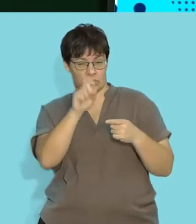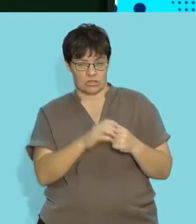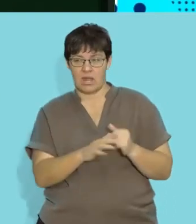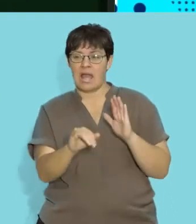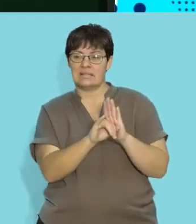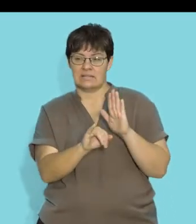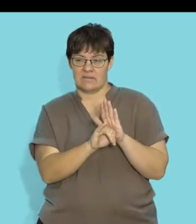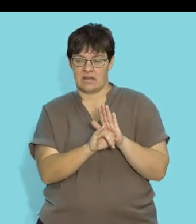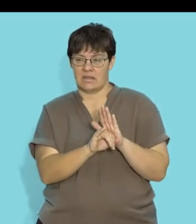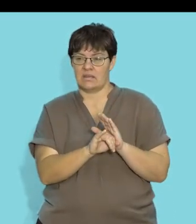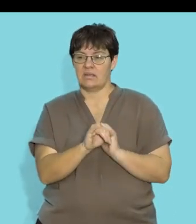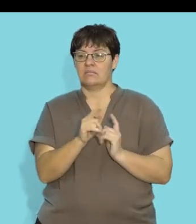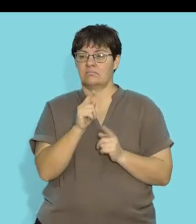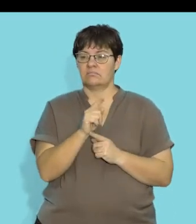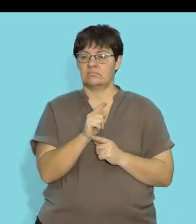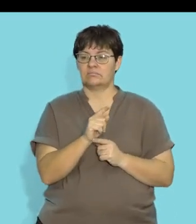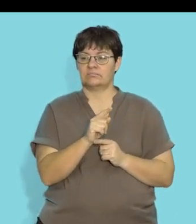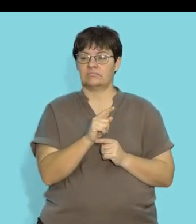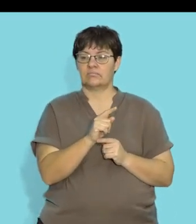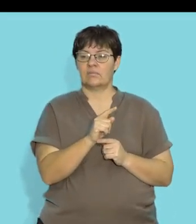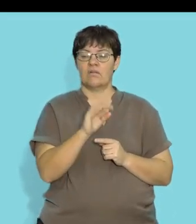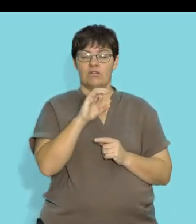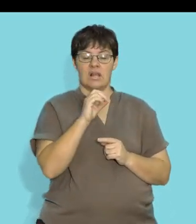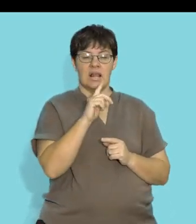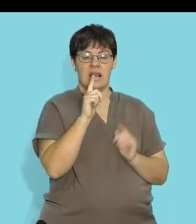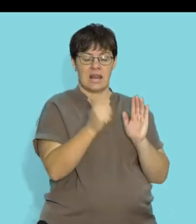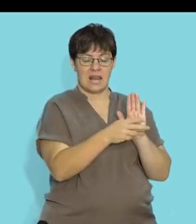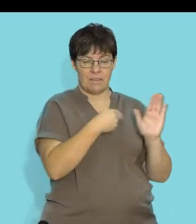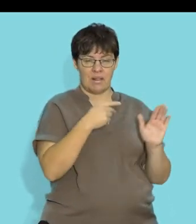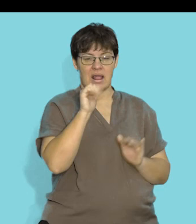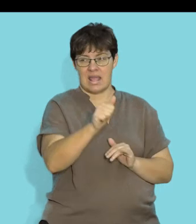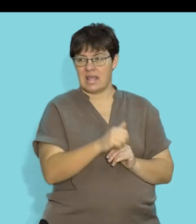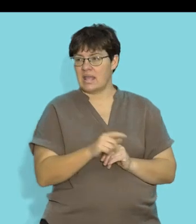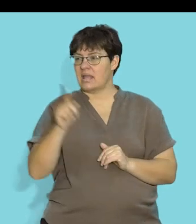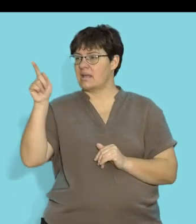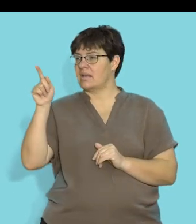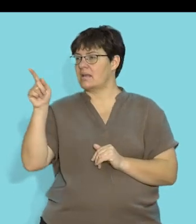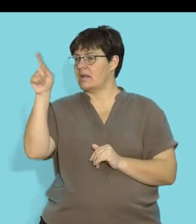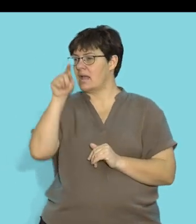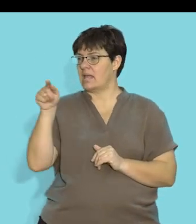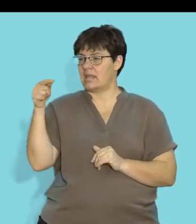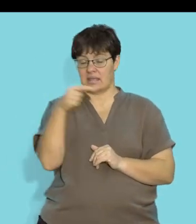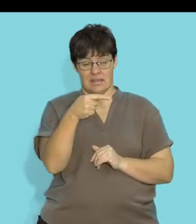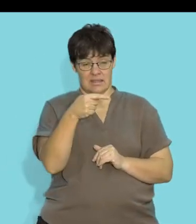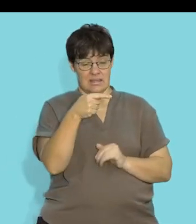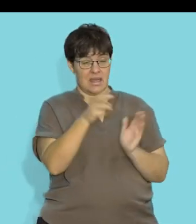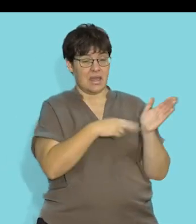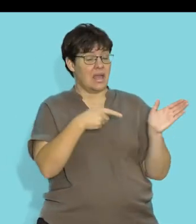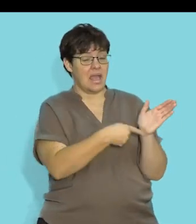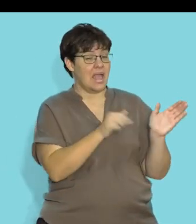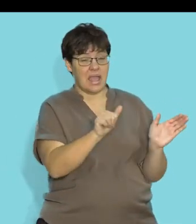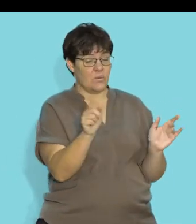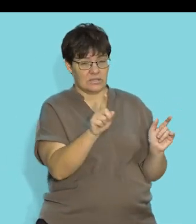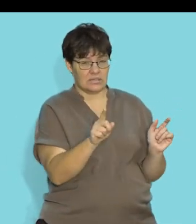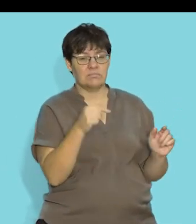So the first question is identify the following. Follicle labeled A. And if we go to that diagram, guys, follicle